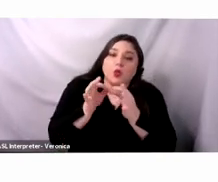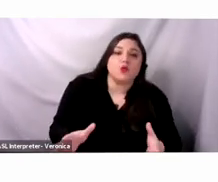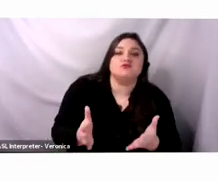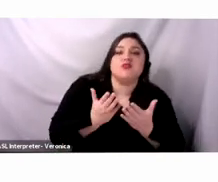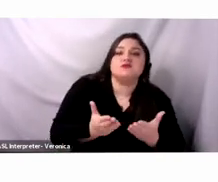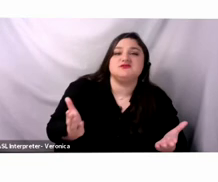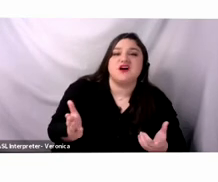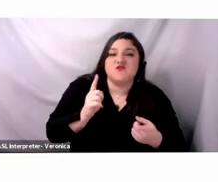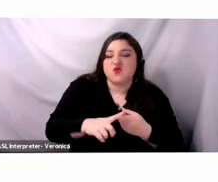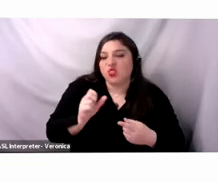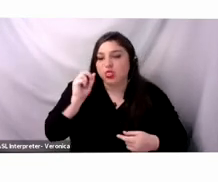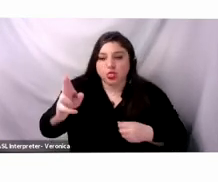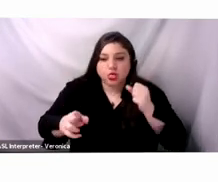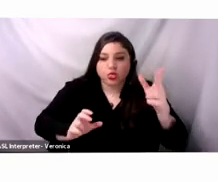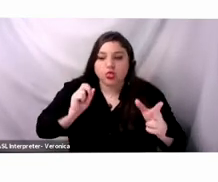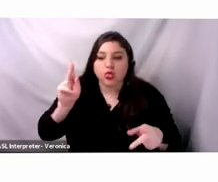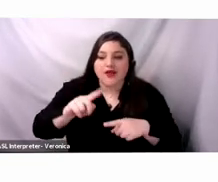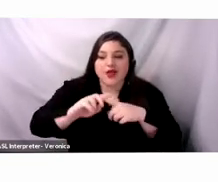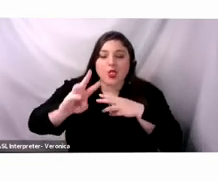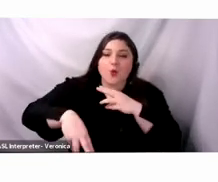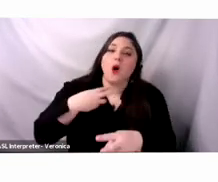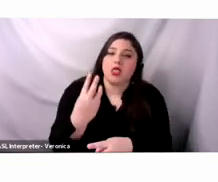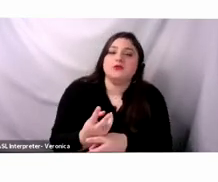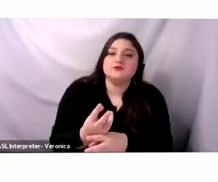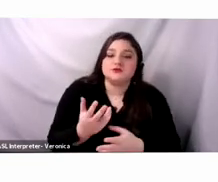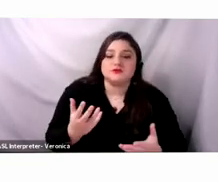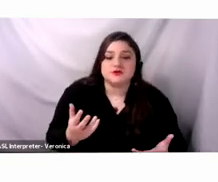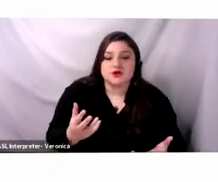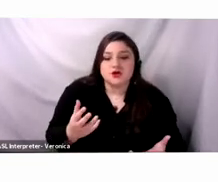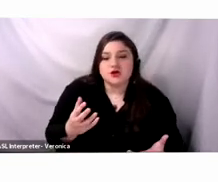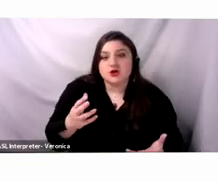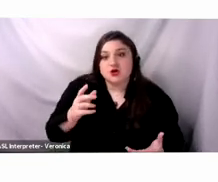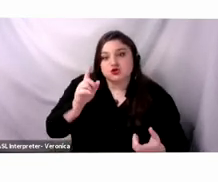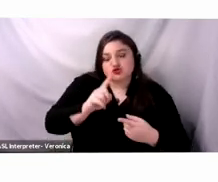so that, you know, we can consume.